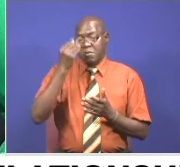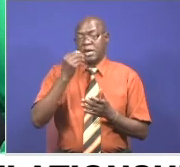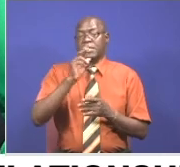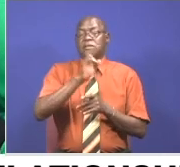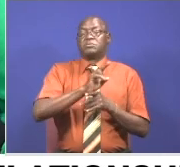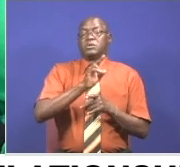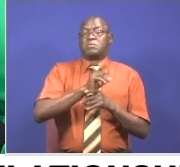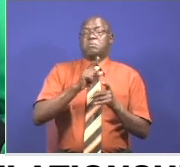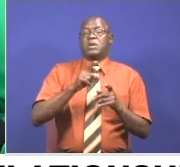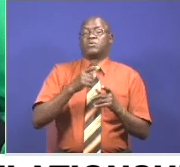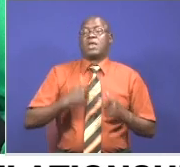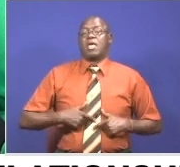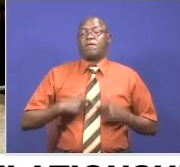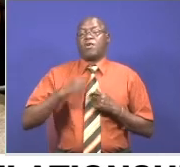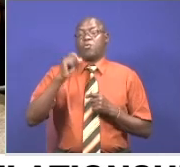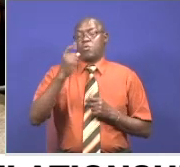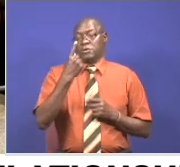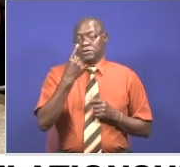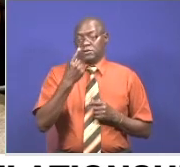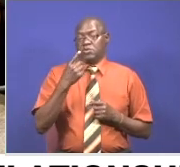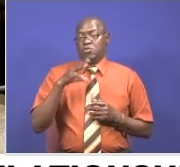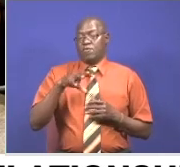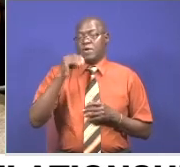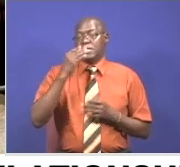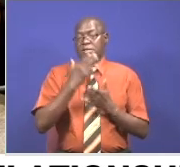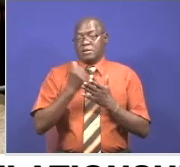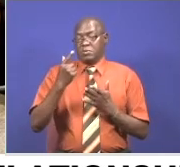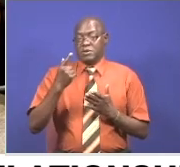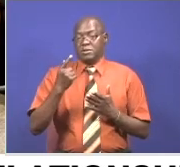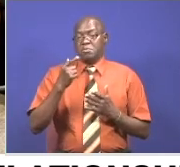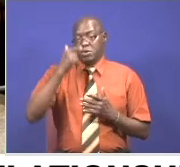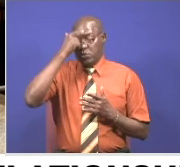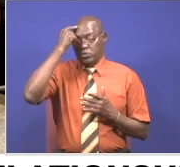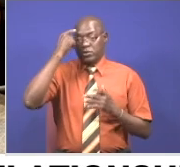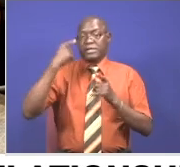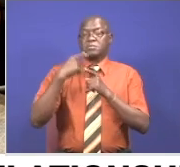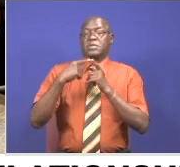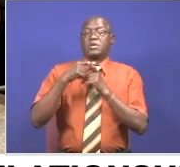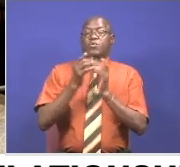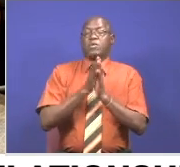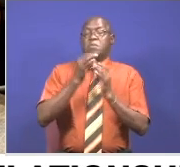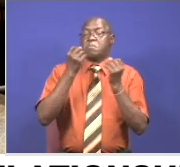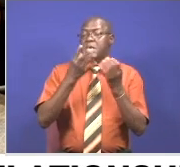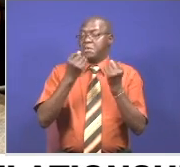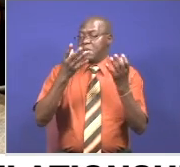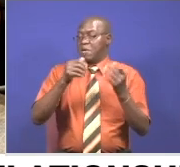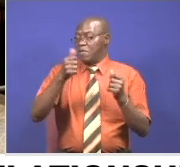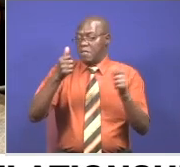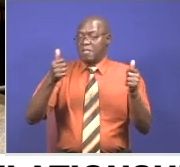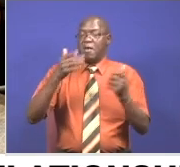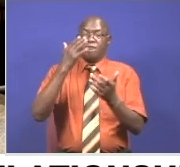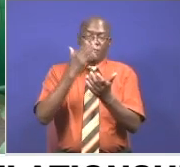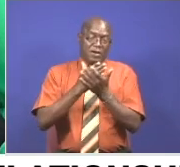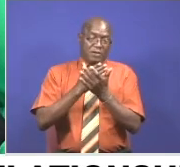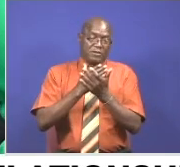live once. And so you find someone, because of experiences and many other factors that has affected how they relate